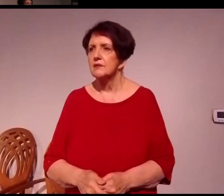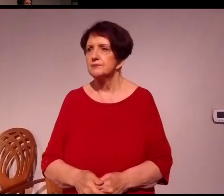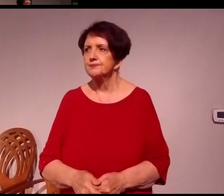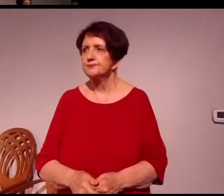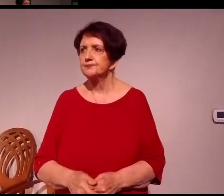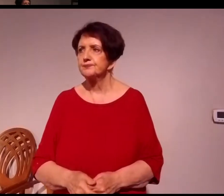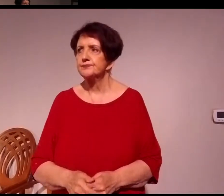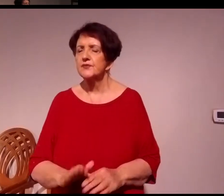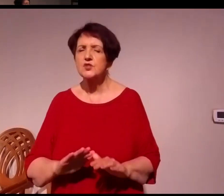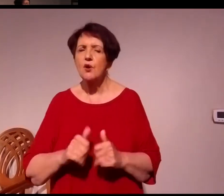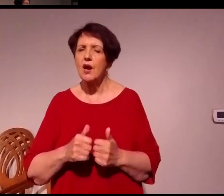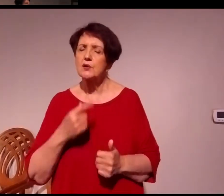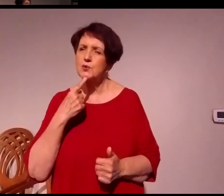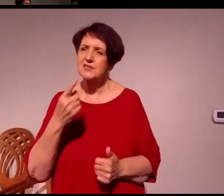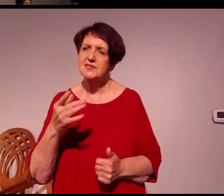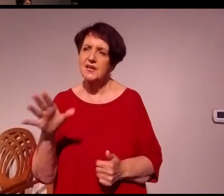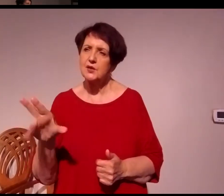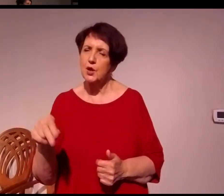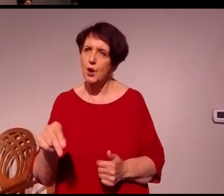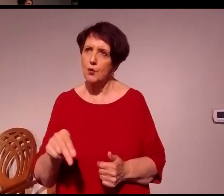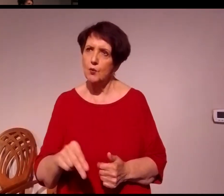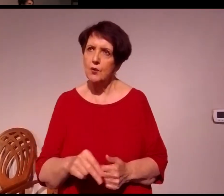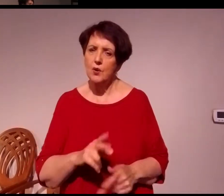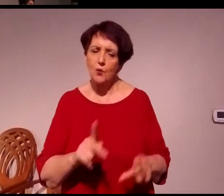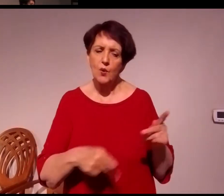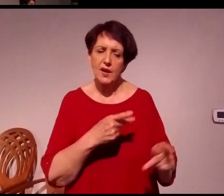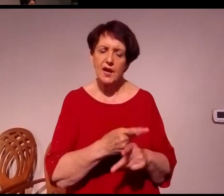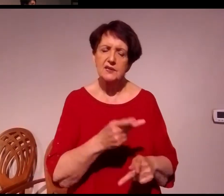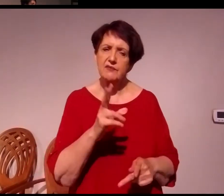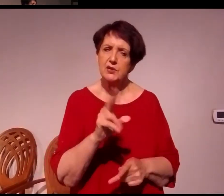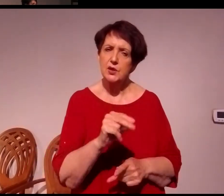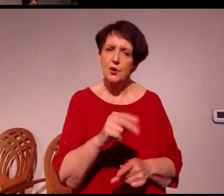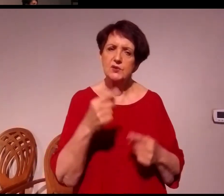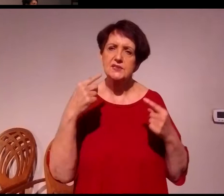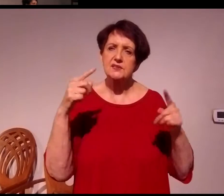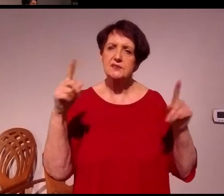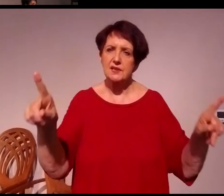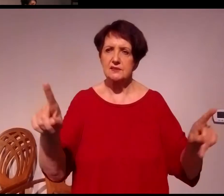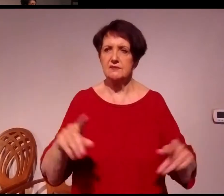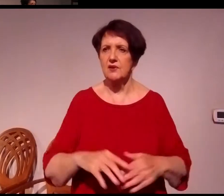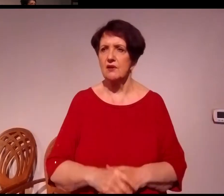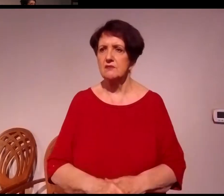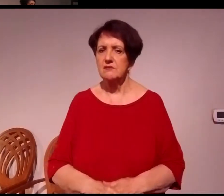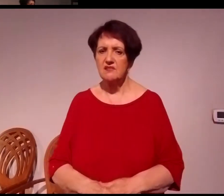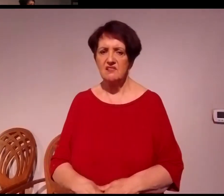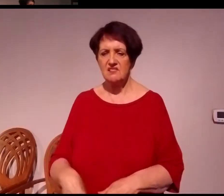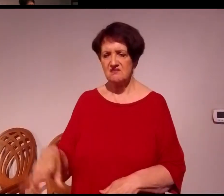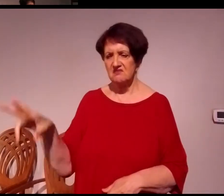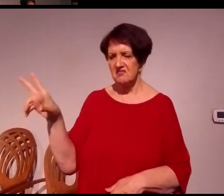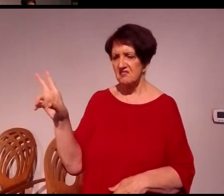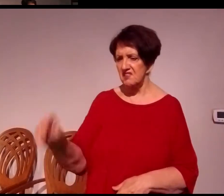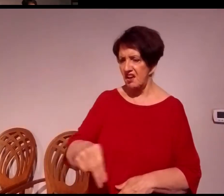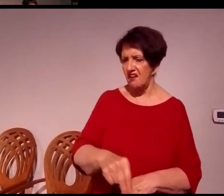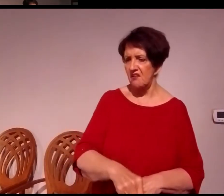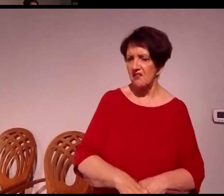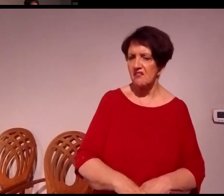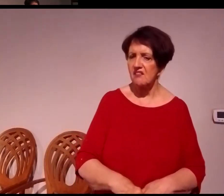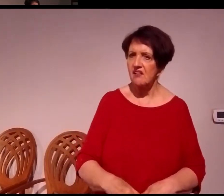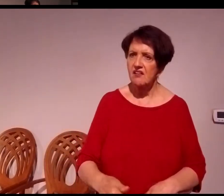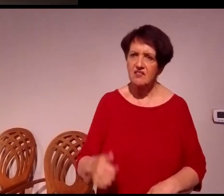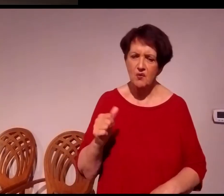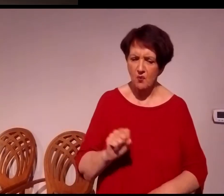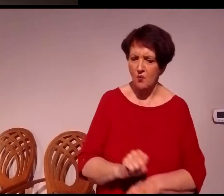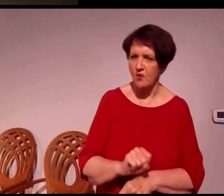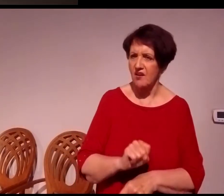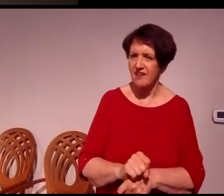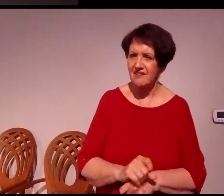So how do we say no? What kind of a no works? Well, no is probably not the way to do it,